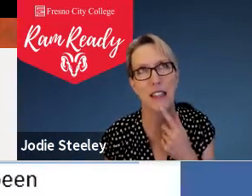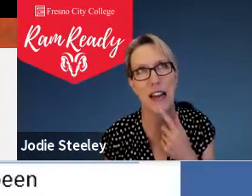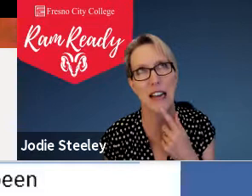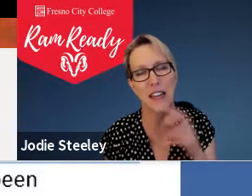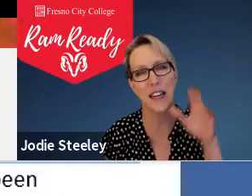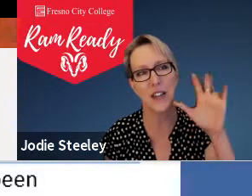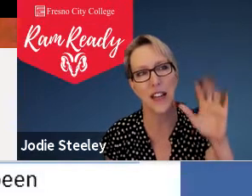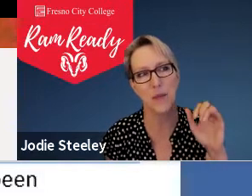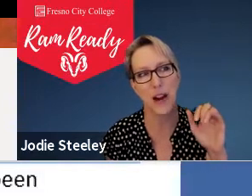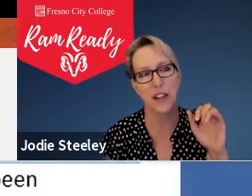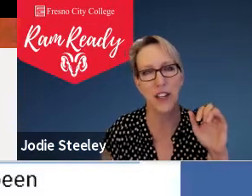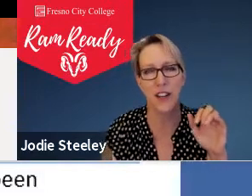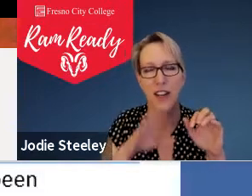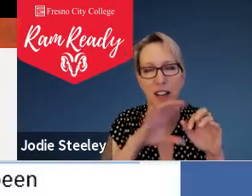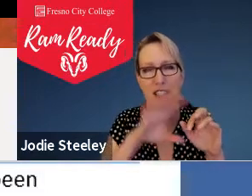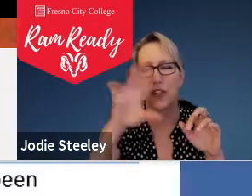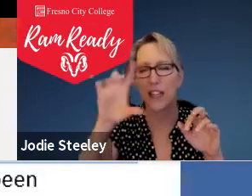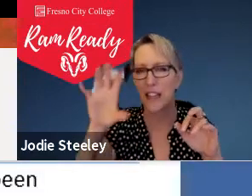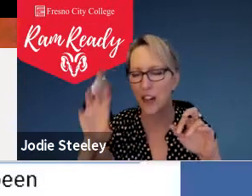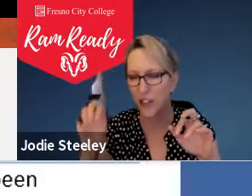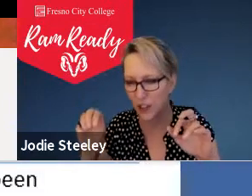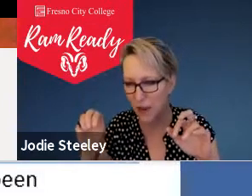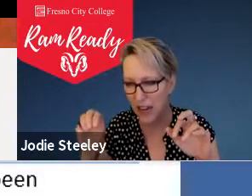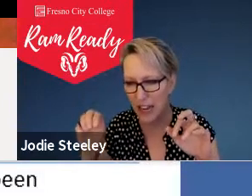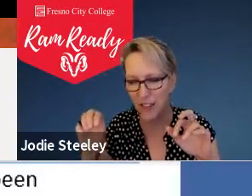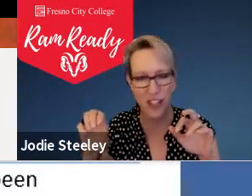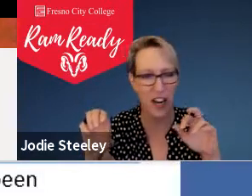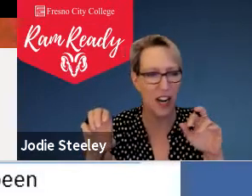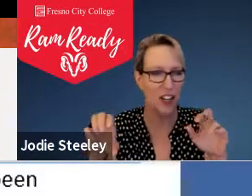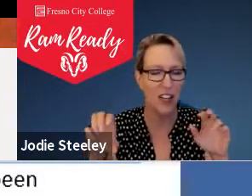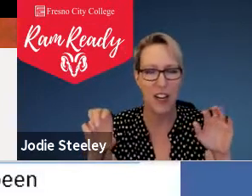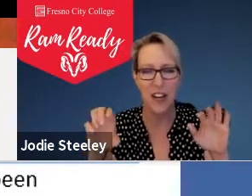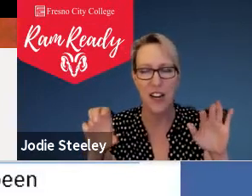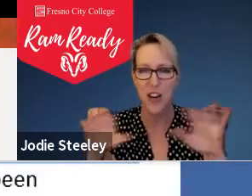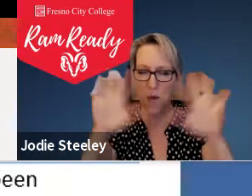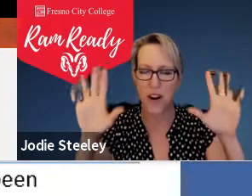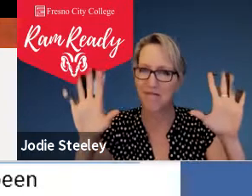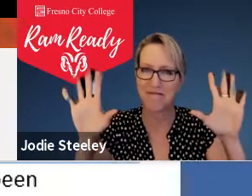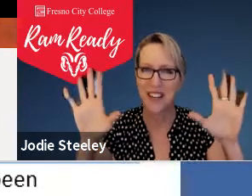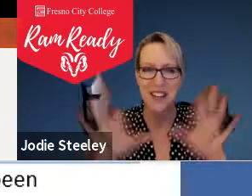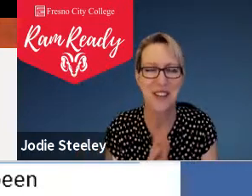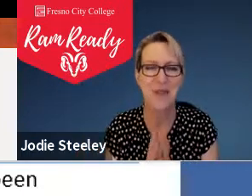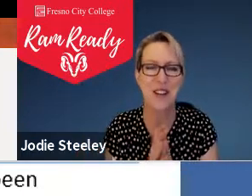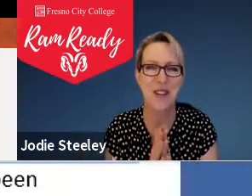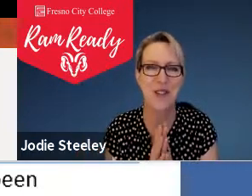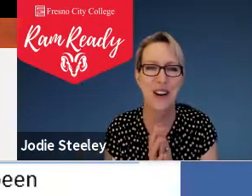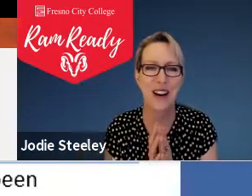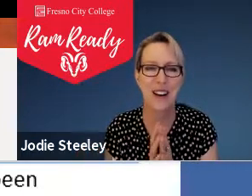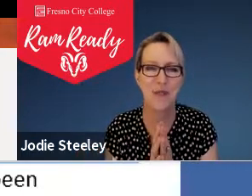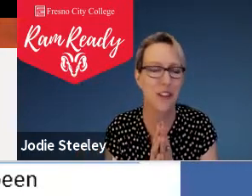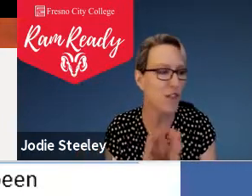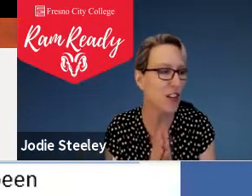okay, can I do that in the browser? Does it translate over to my Canvas shell? No more. So when